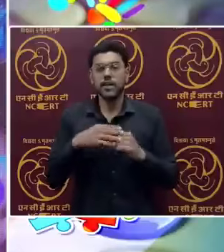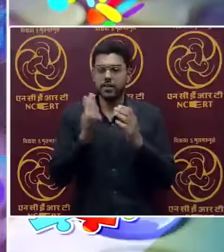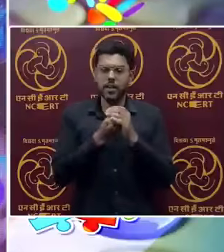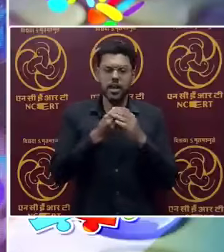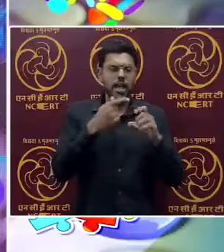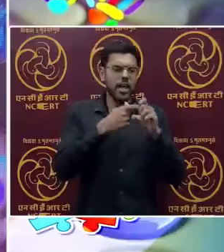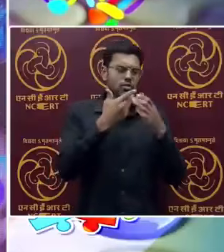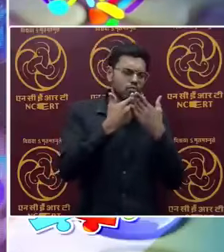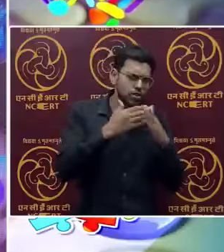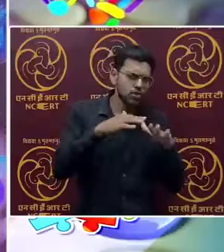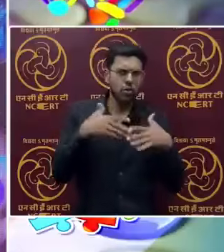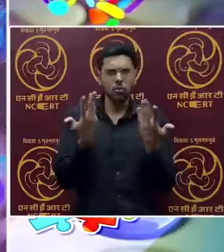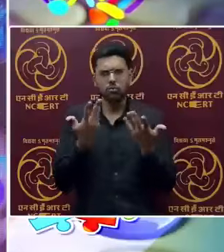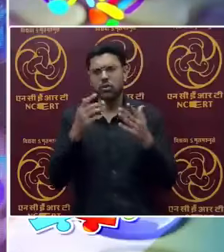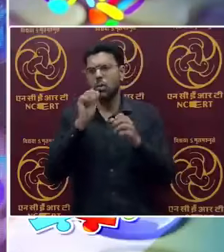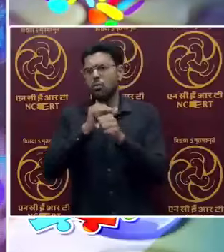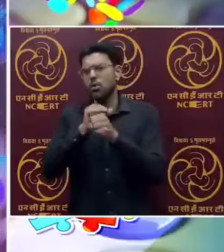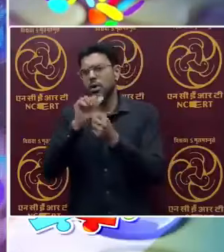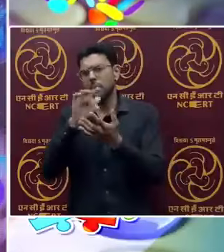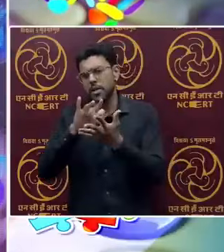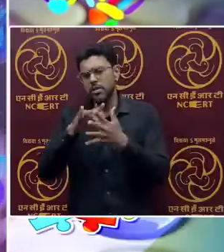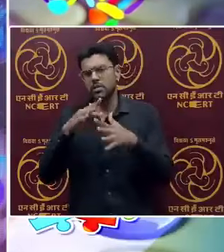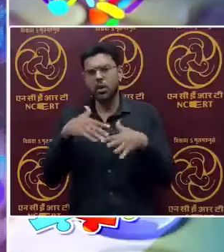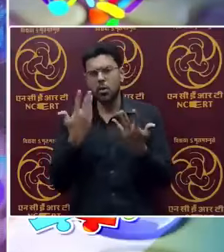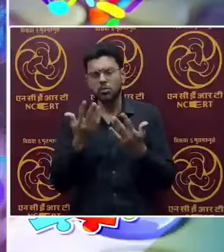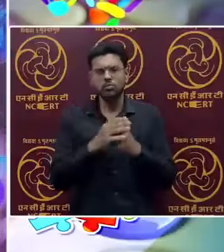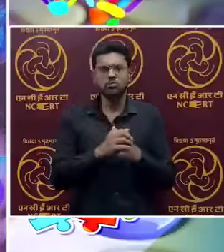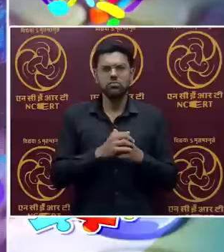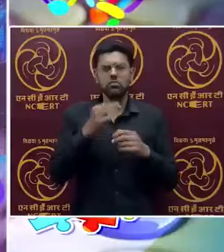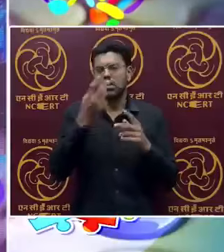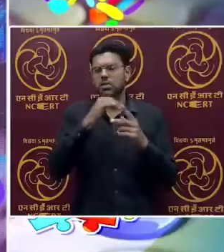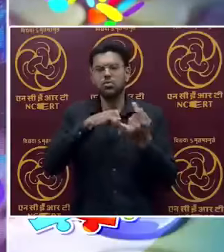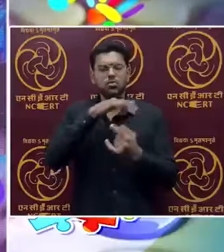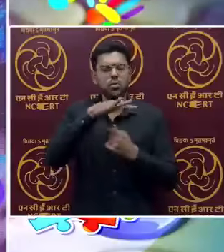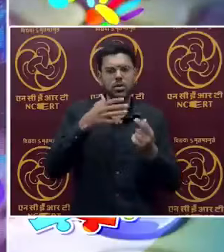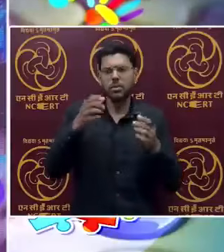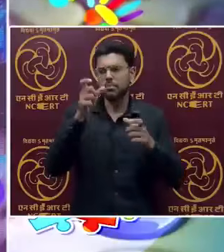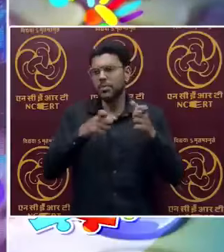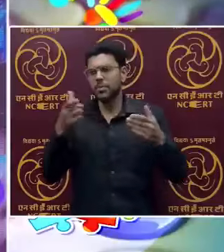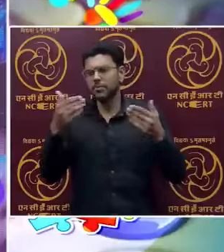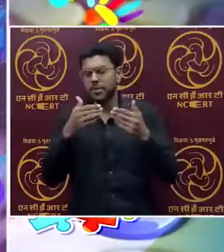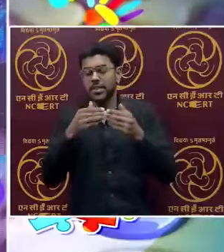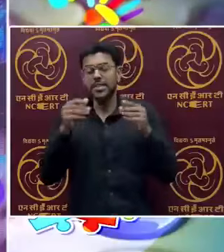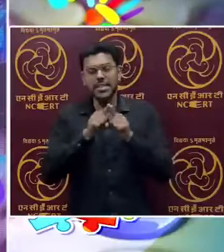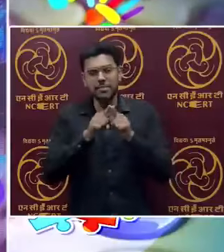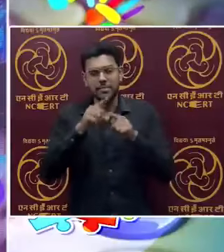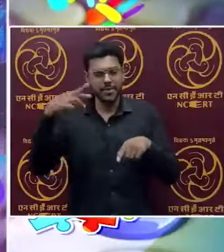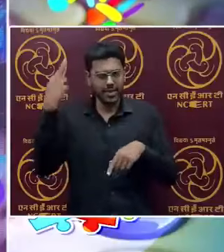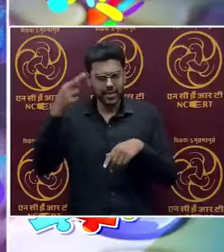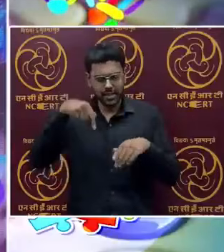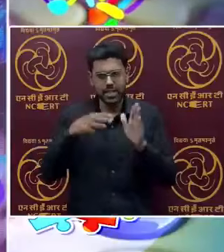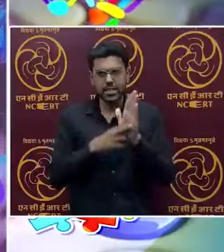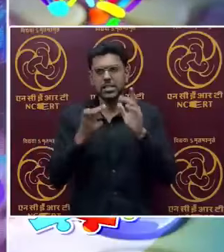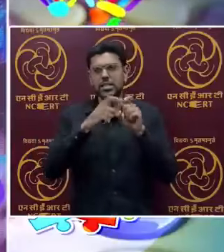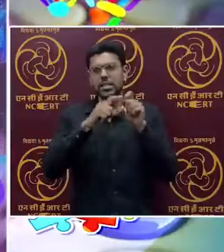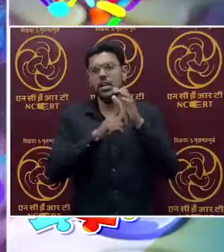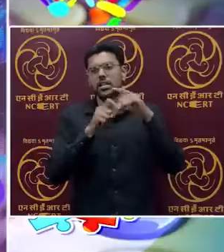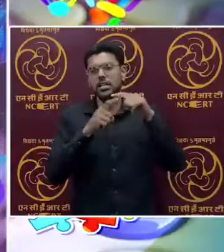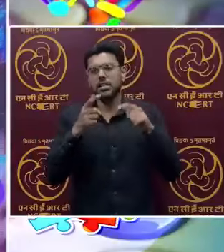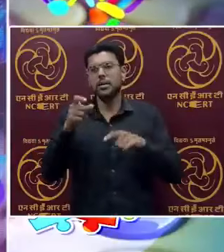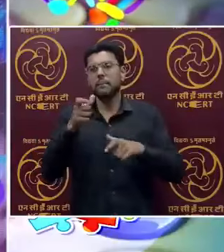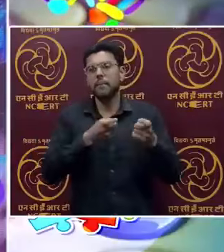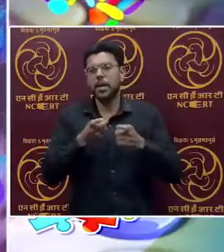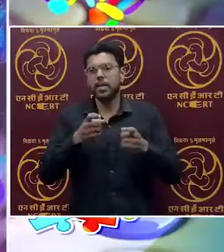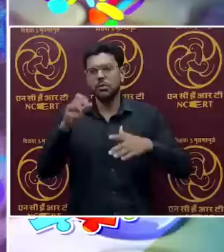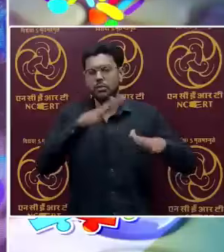education, be it at workplace, be it in any kind of social gathering. And that is why NCERT is organizing